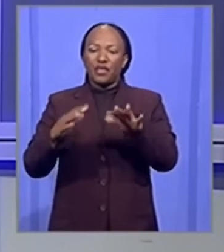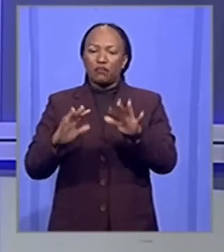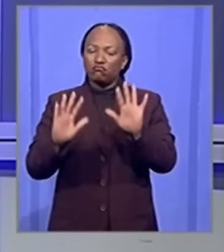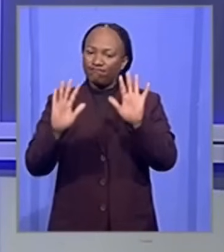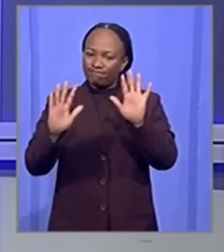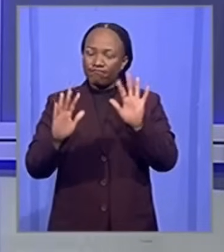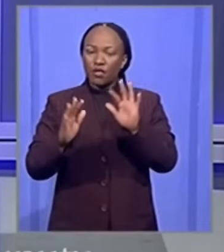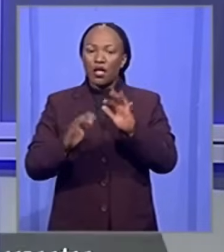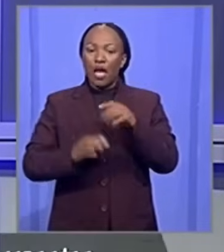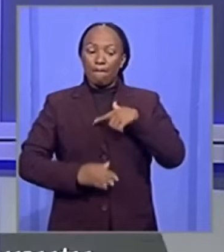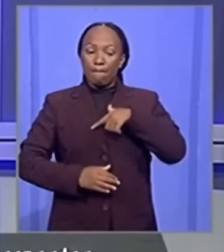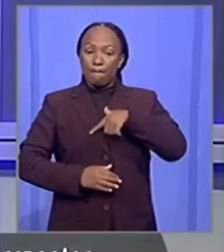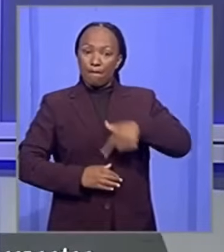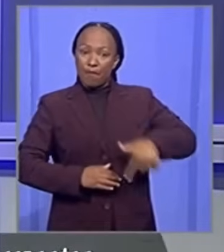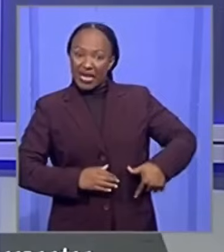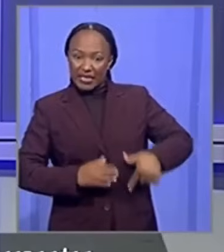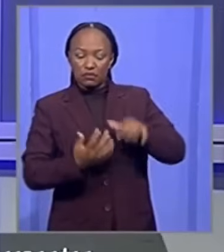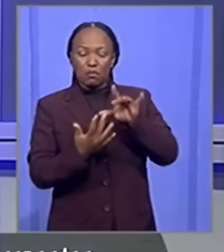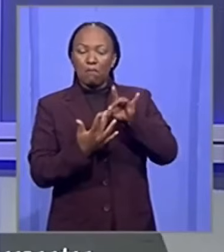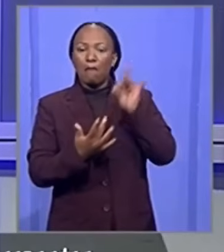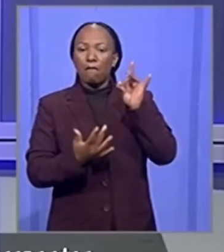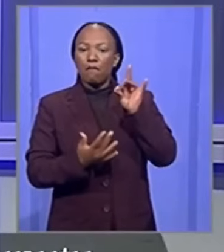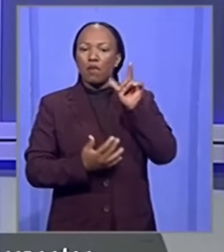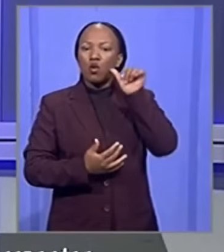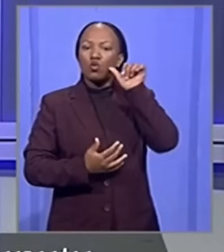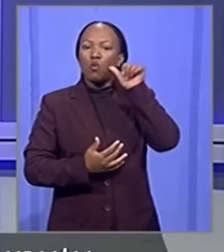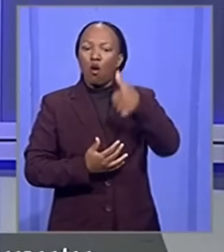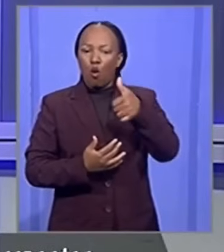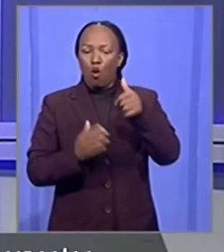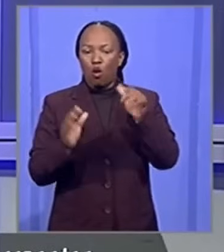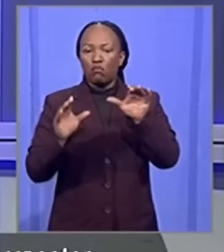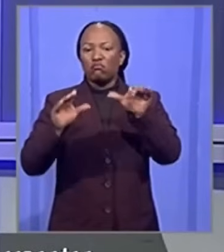kgethwa hosane kopanong ya yona ka tsela ya lekunutu.